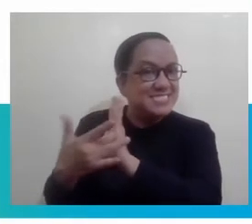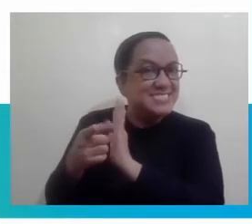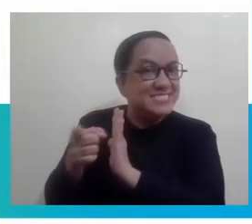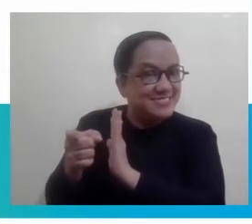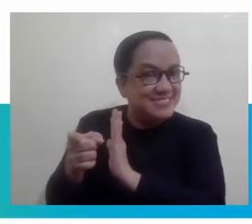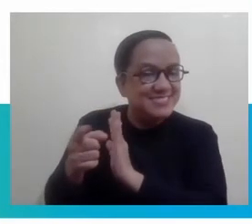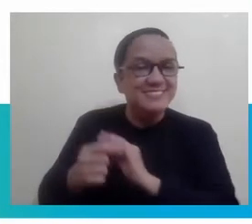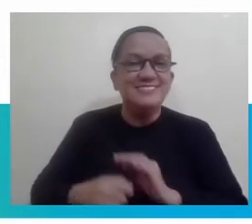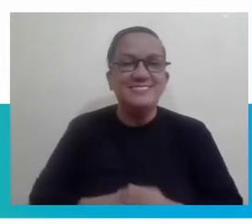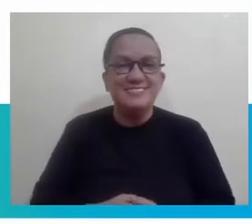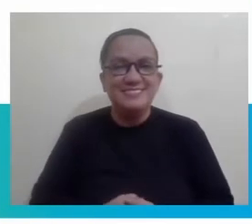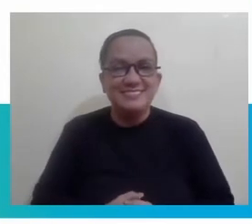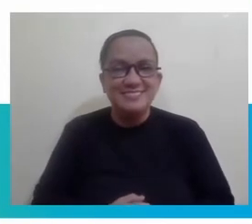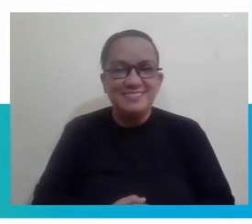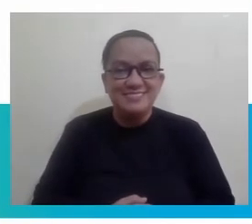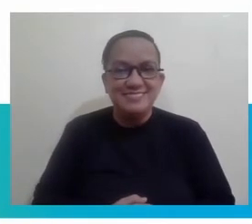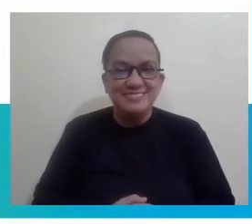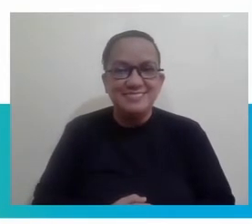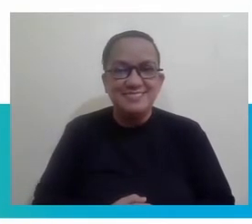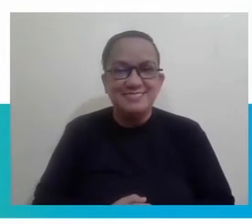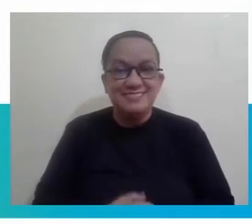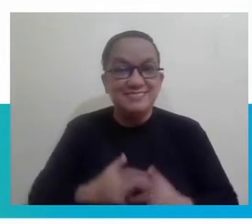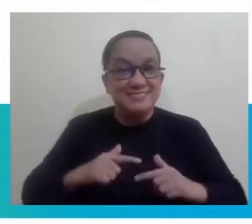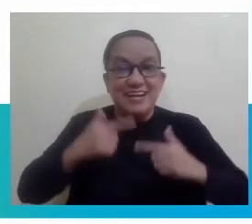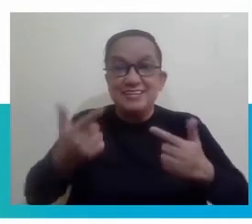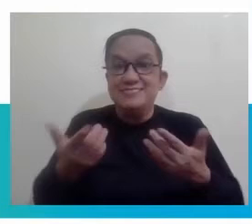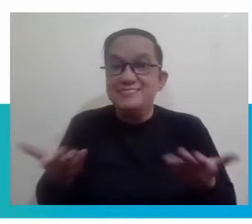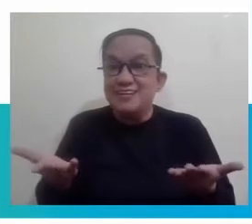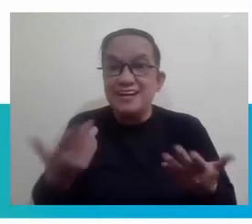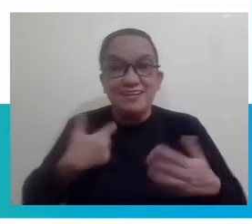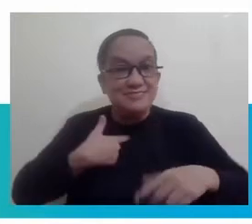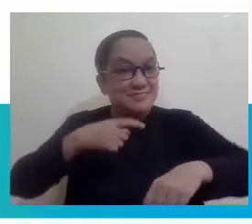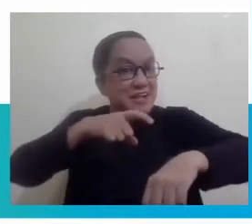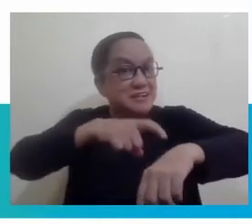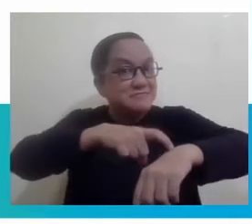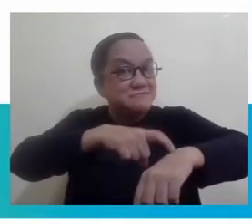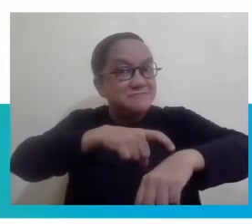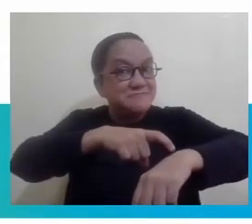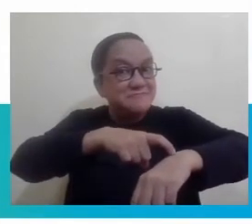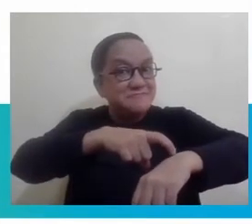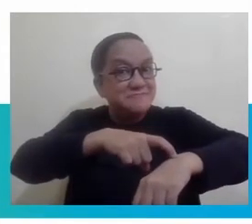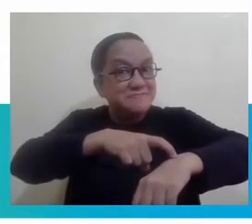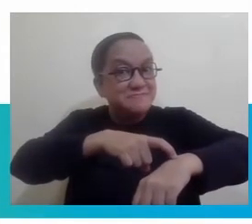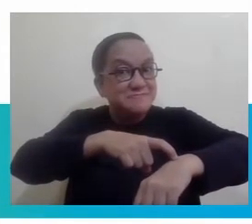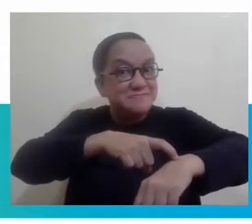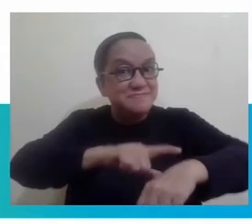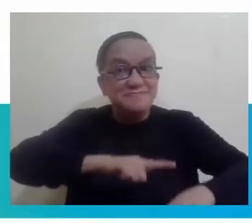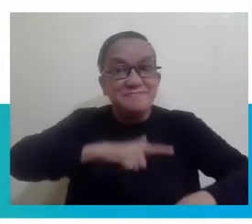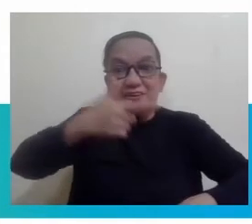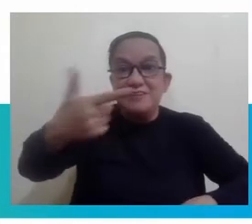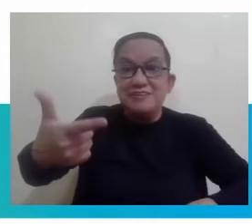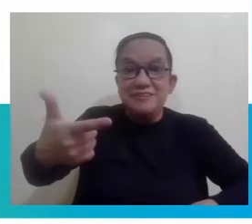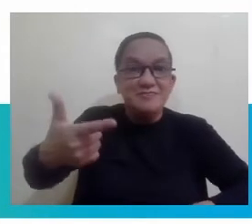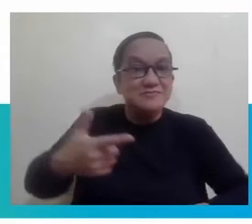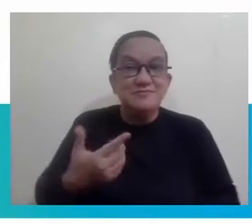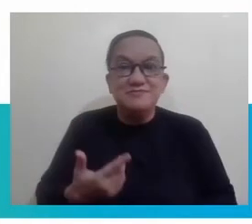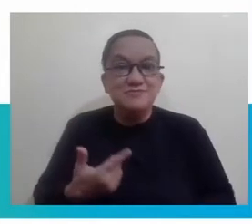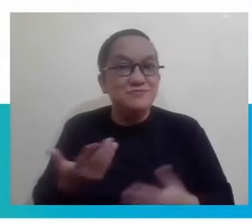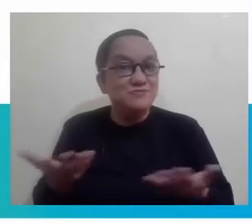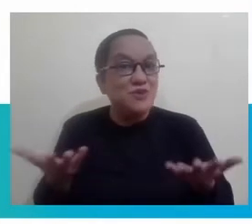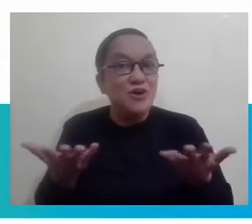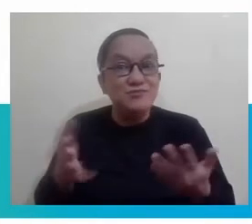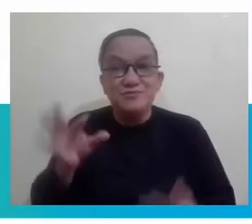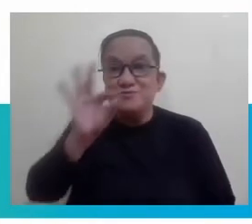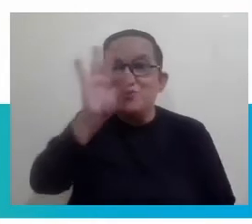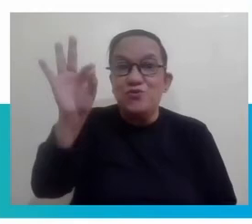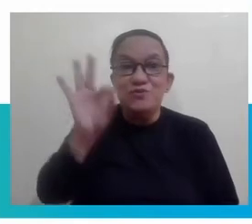So it's time now we switch to our Q&A session. So I hope panelists, you are